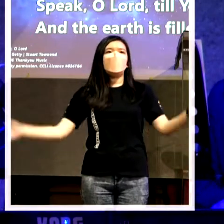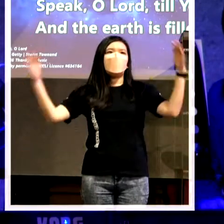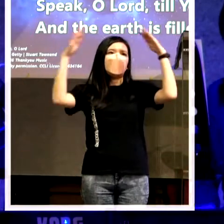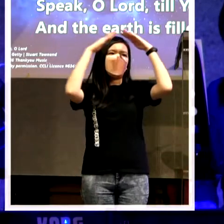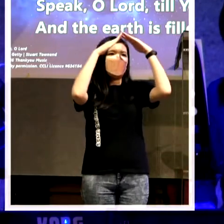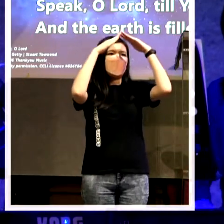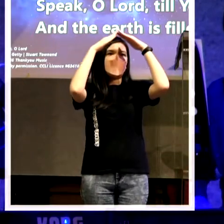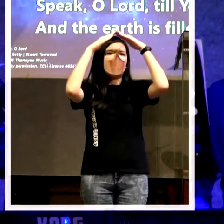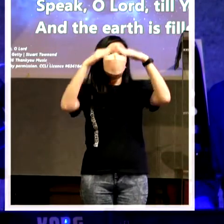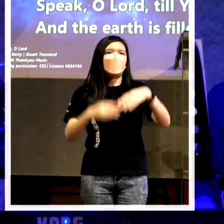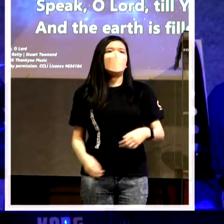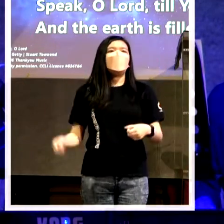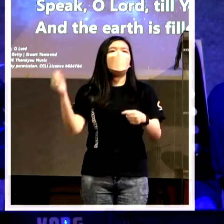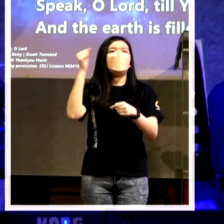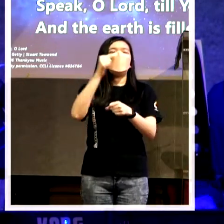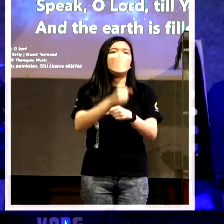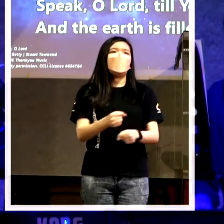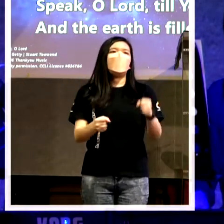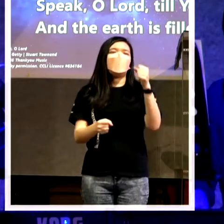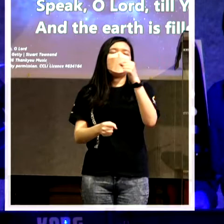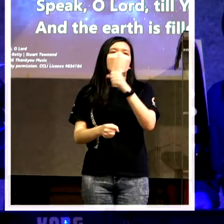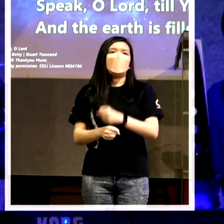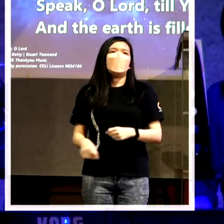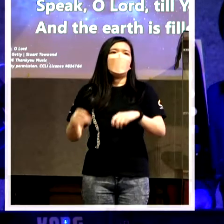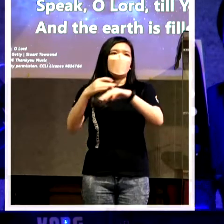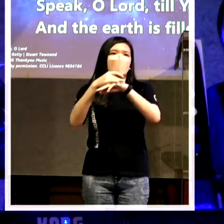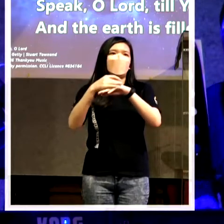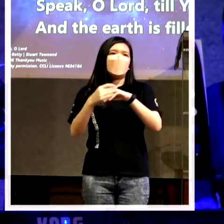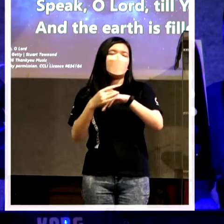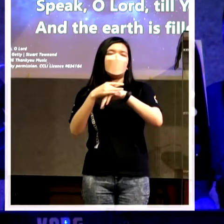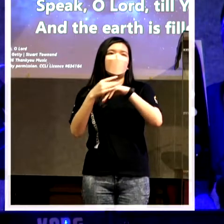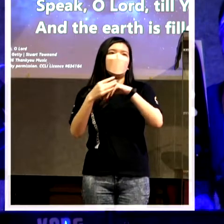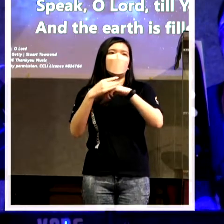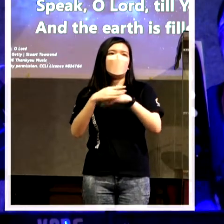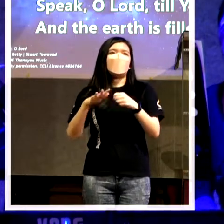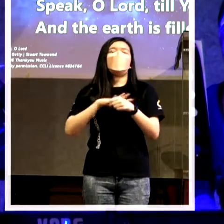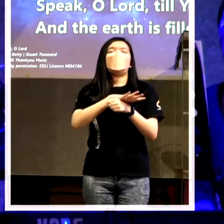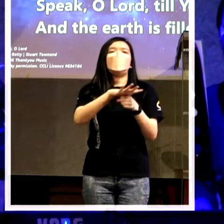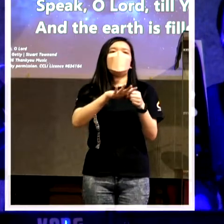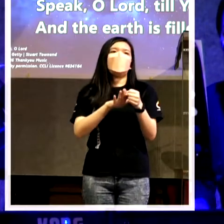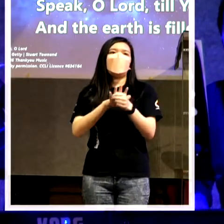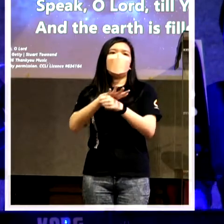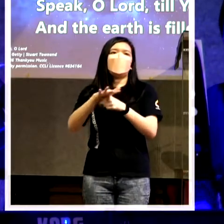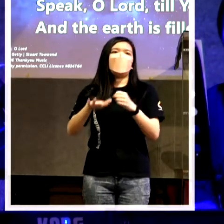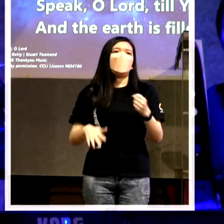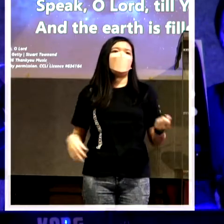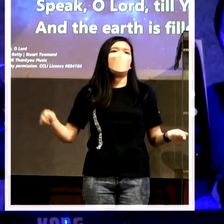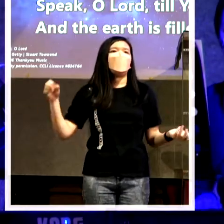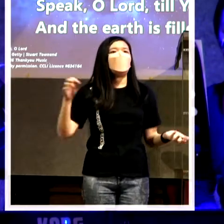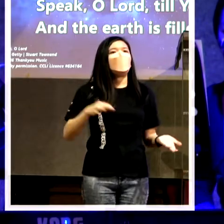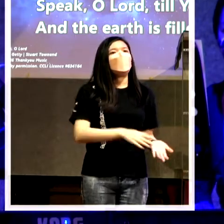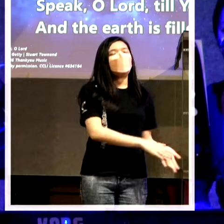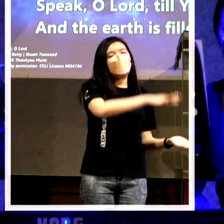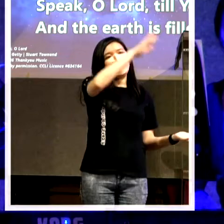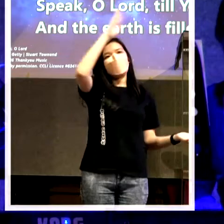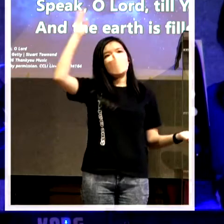till your church is filled and the earth is filled with